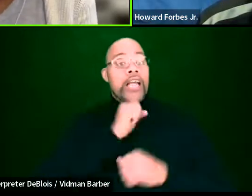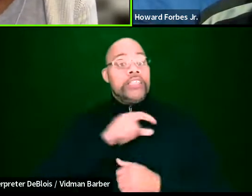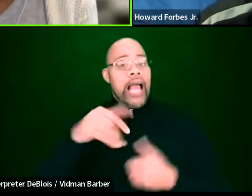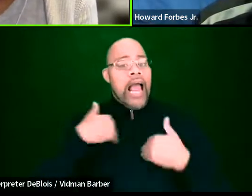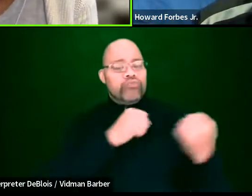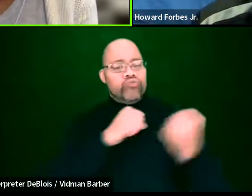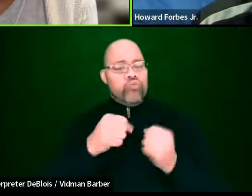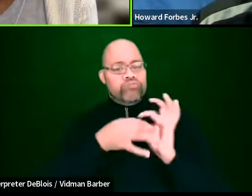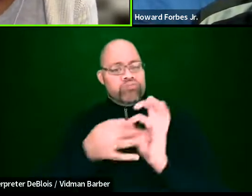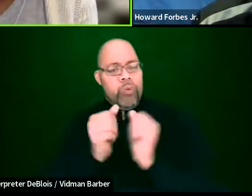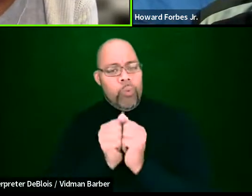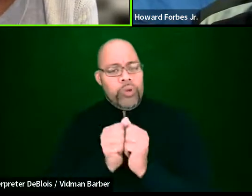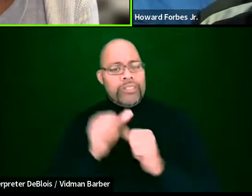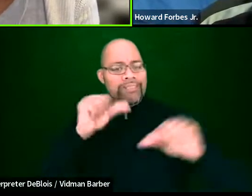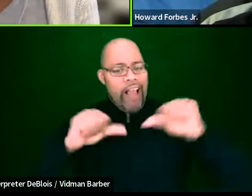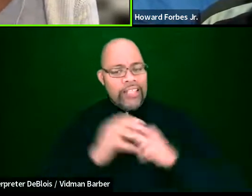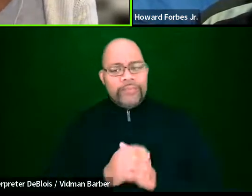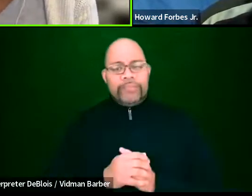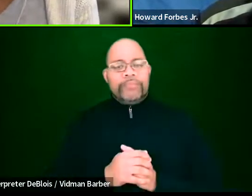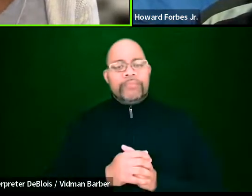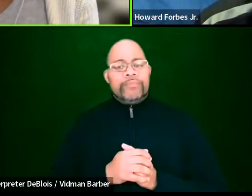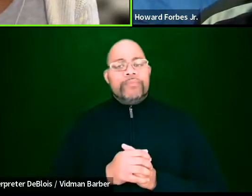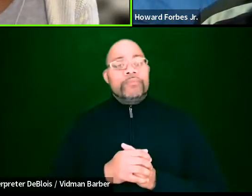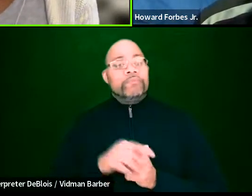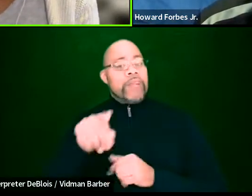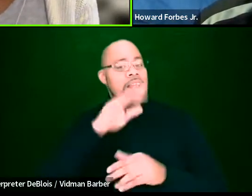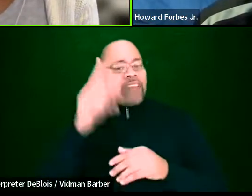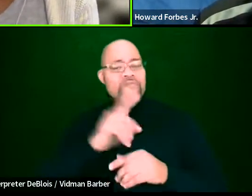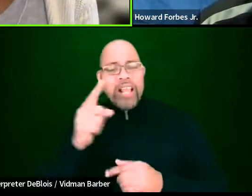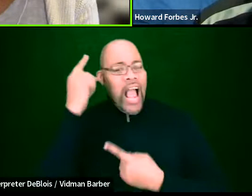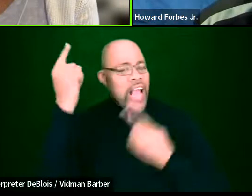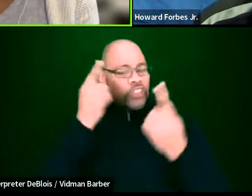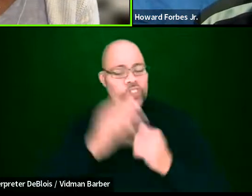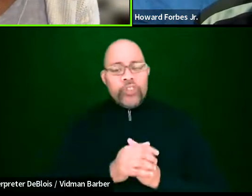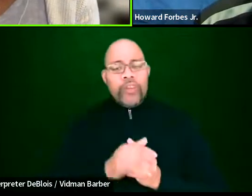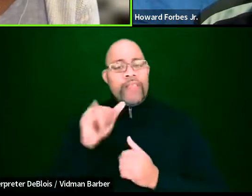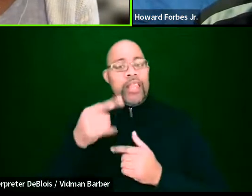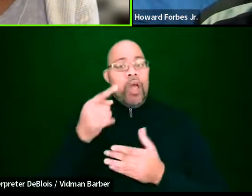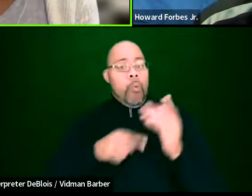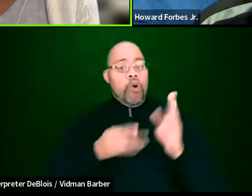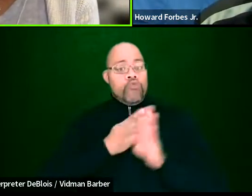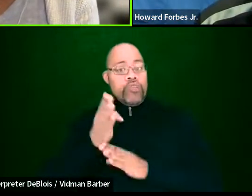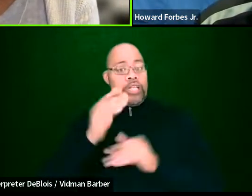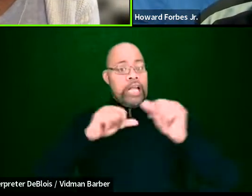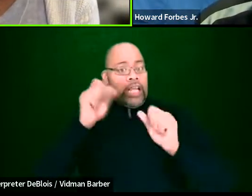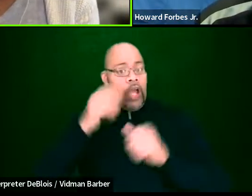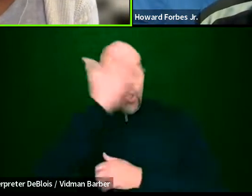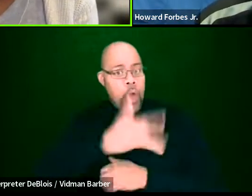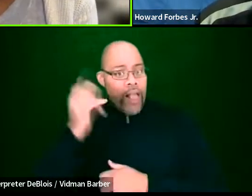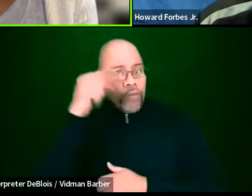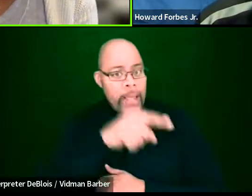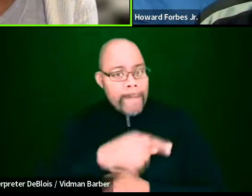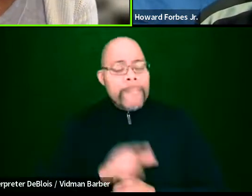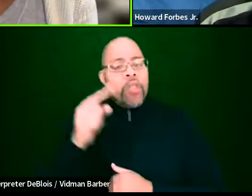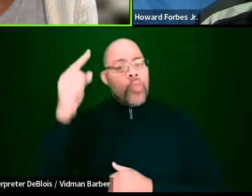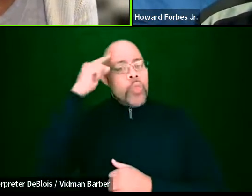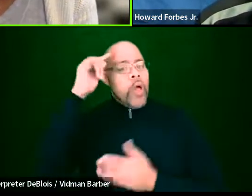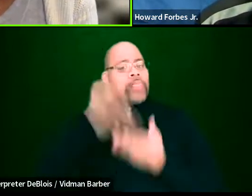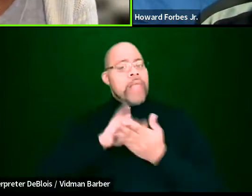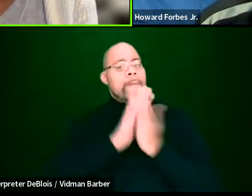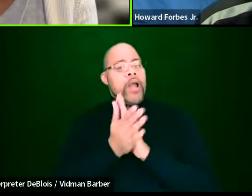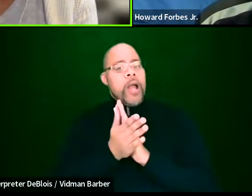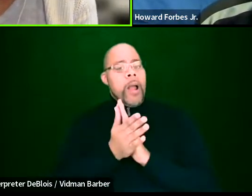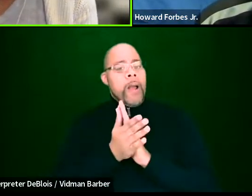strong affinity for science, though he never really considered then what a career in science could look like for him. He thought he would become